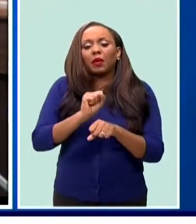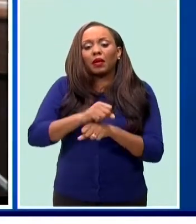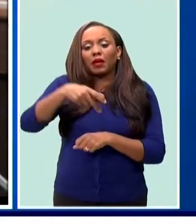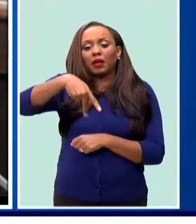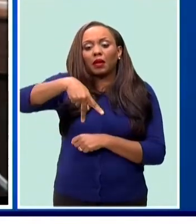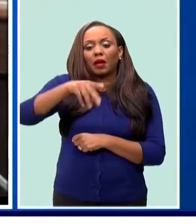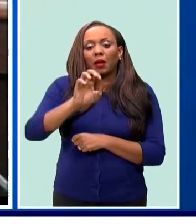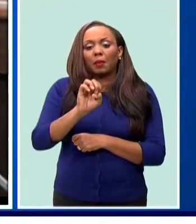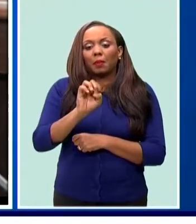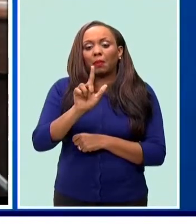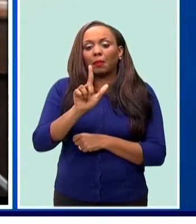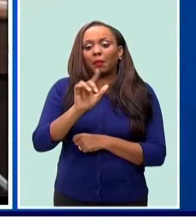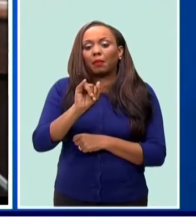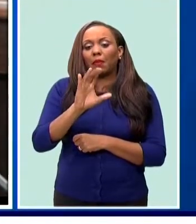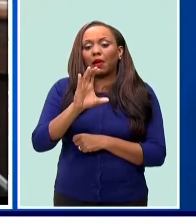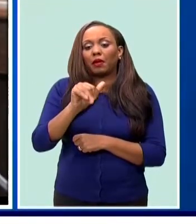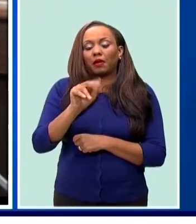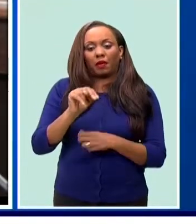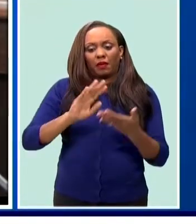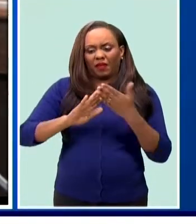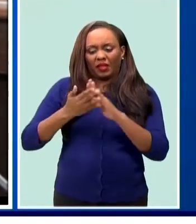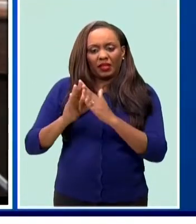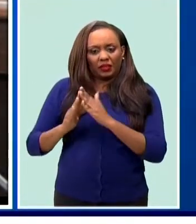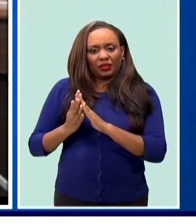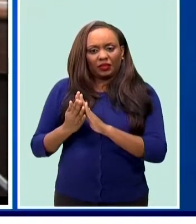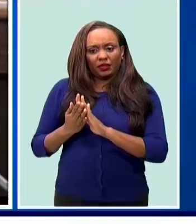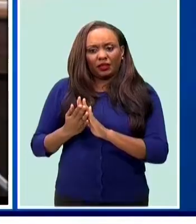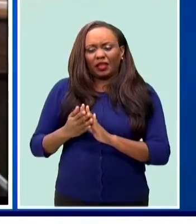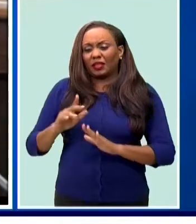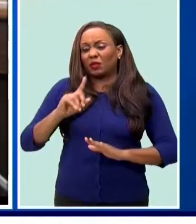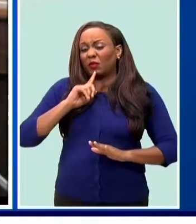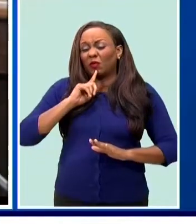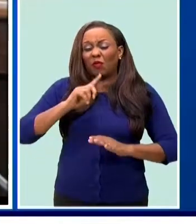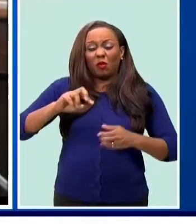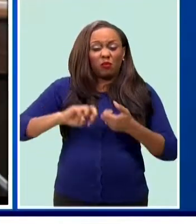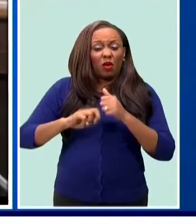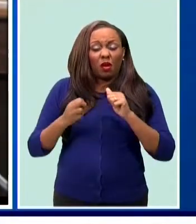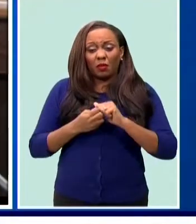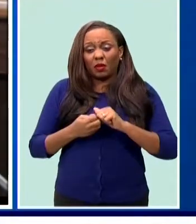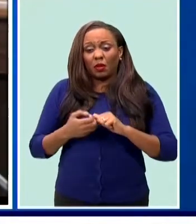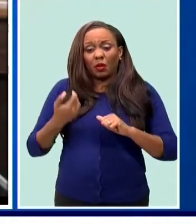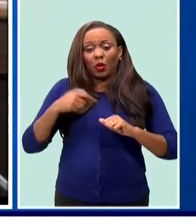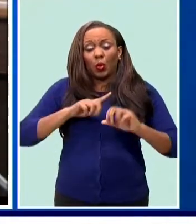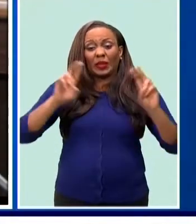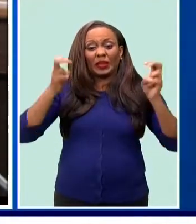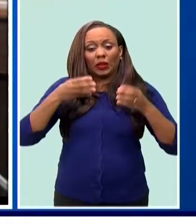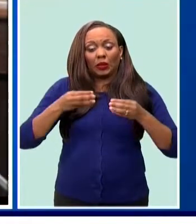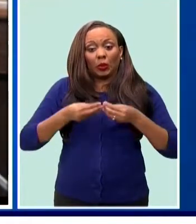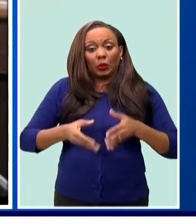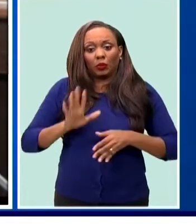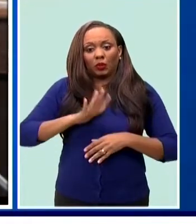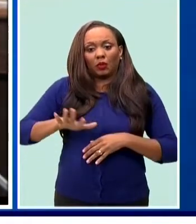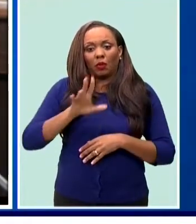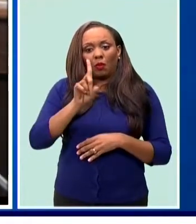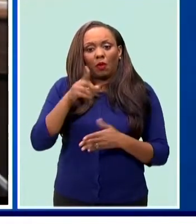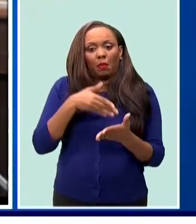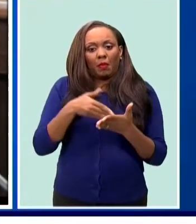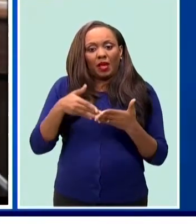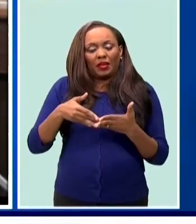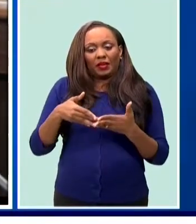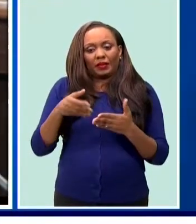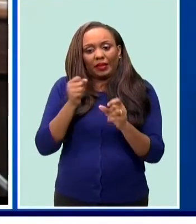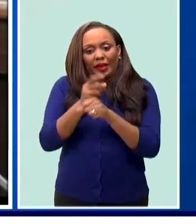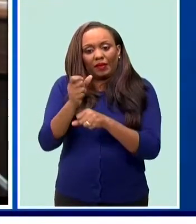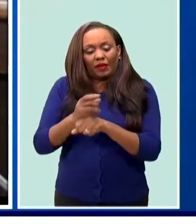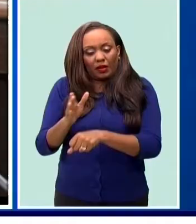paying. And Pelican is the biggest drain on the BIDC. We lose about $1 million each year maintaining